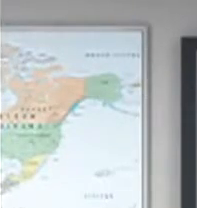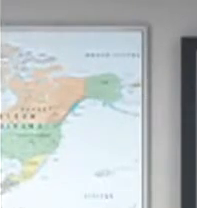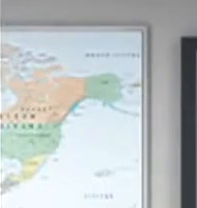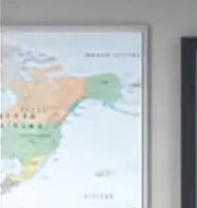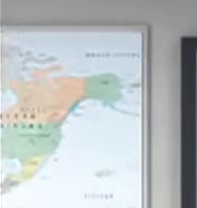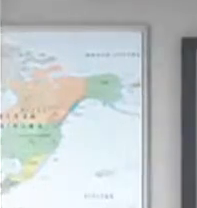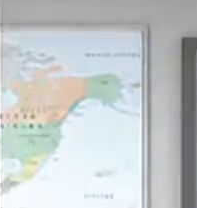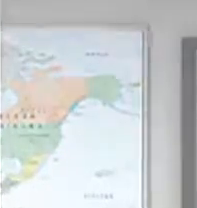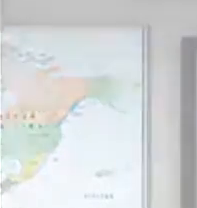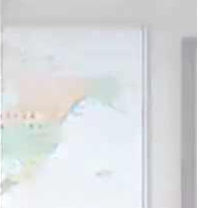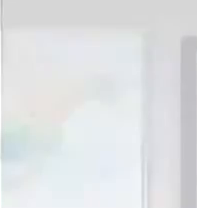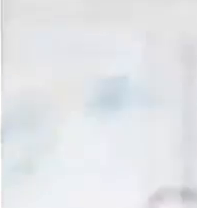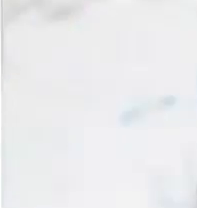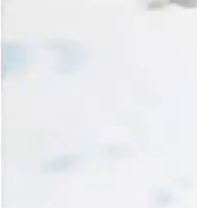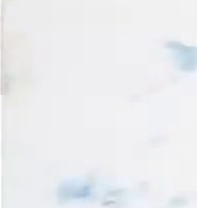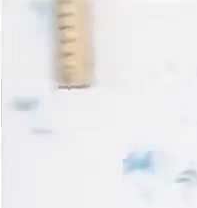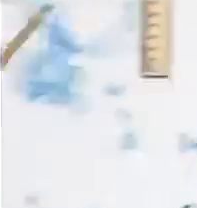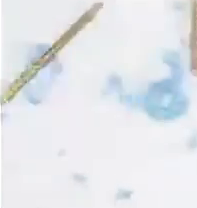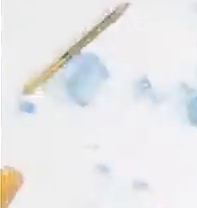bye!